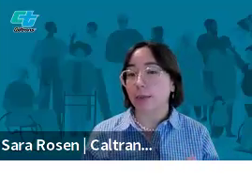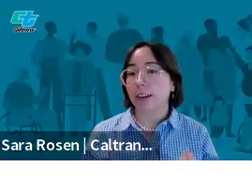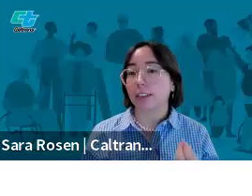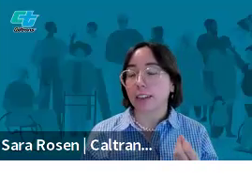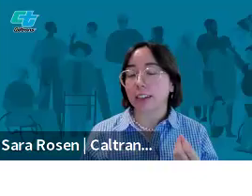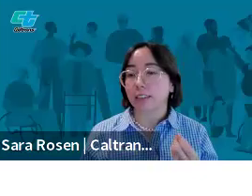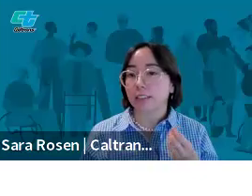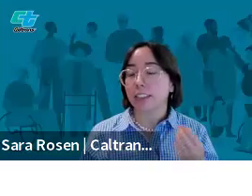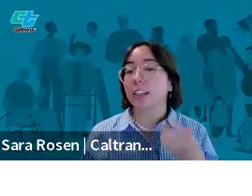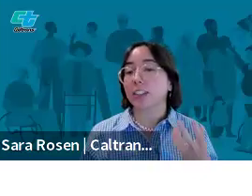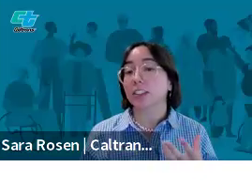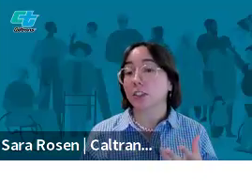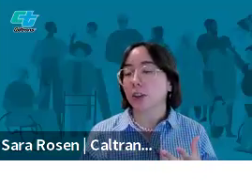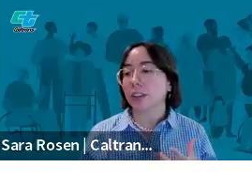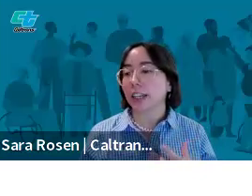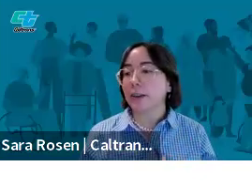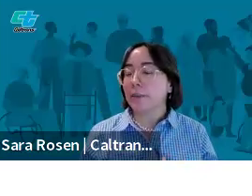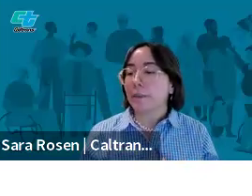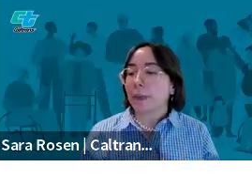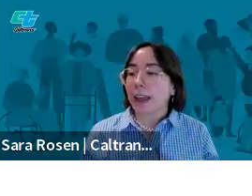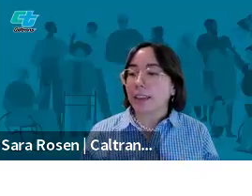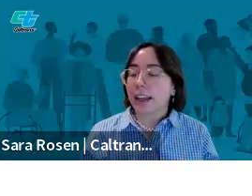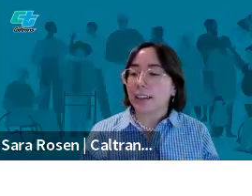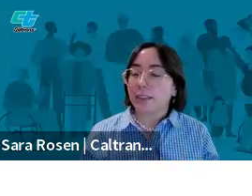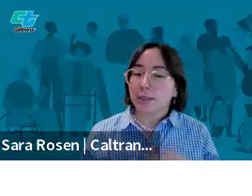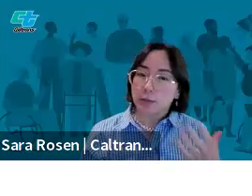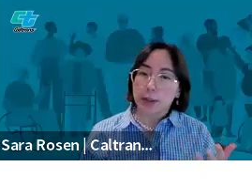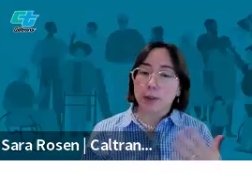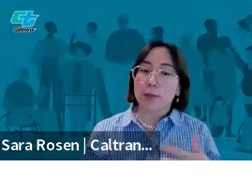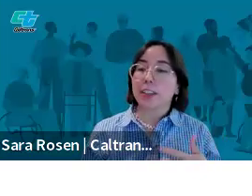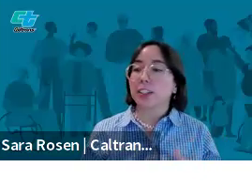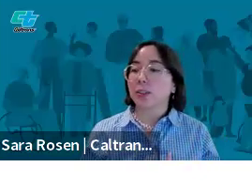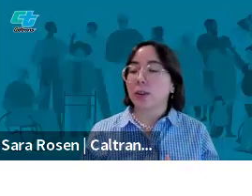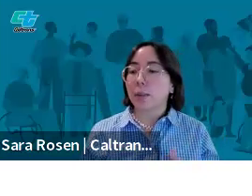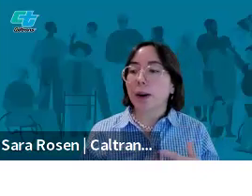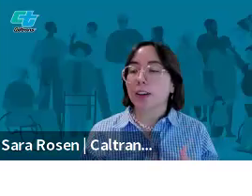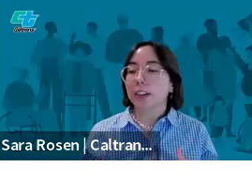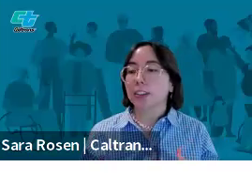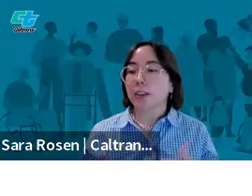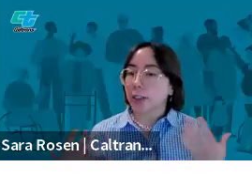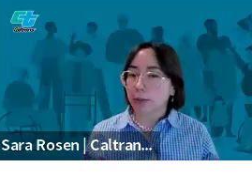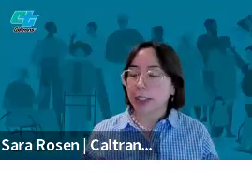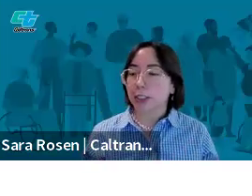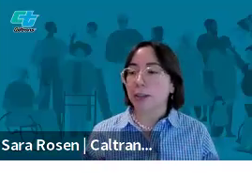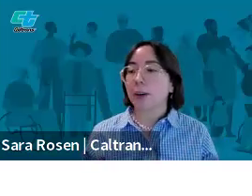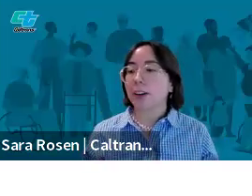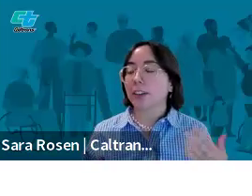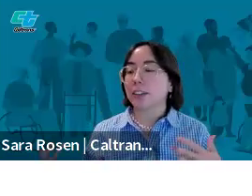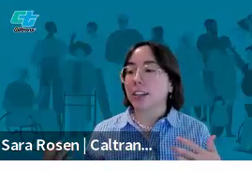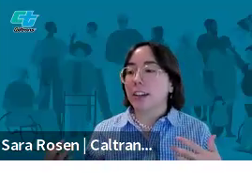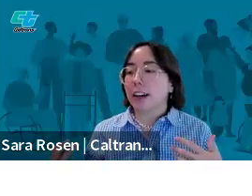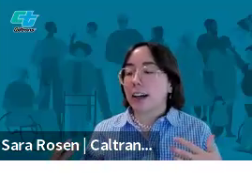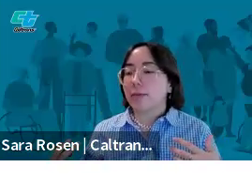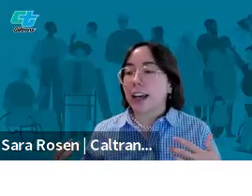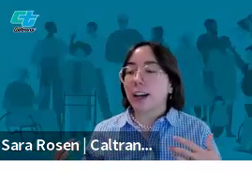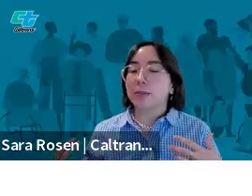really having a better discussions internally. And then we are moving into our partners, so our transportation